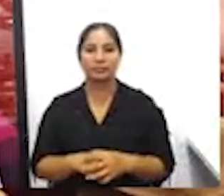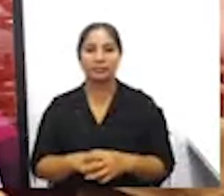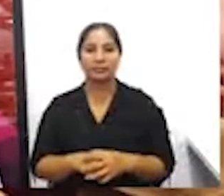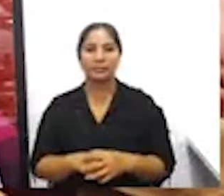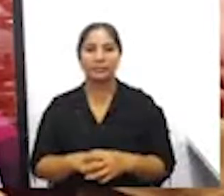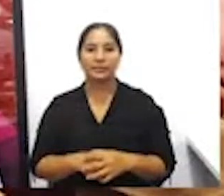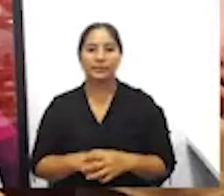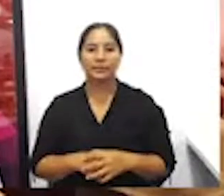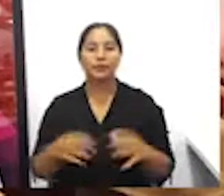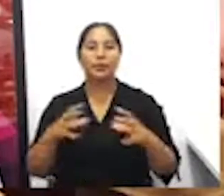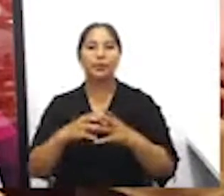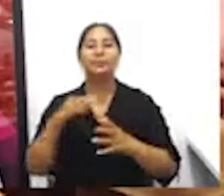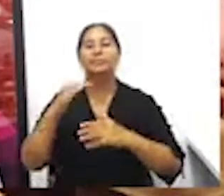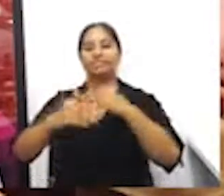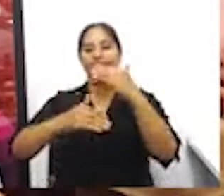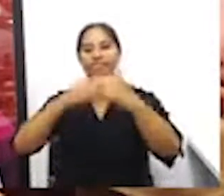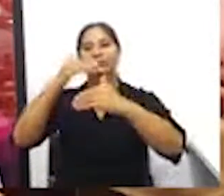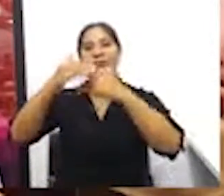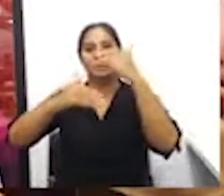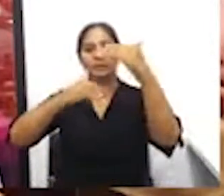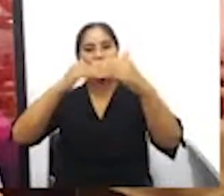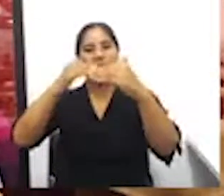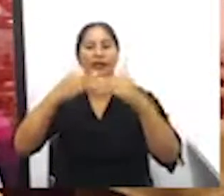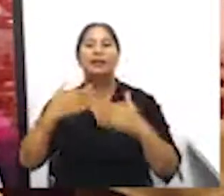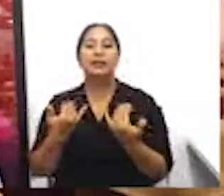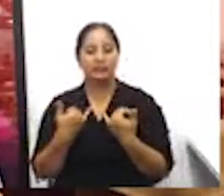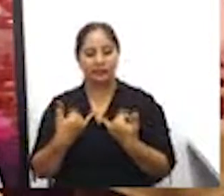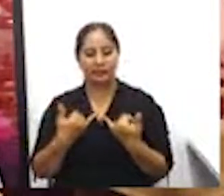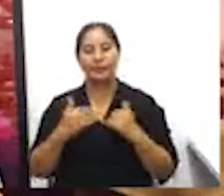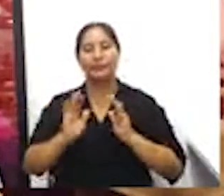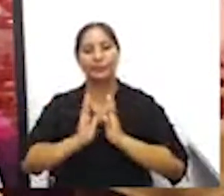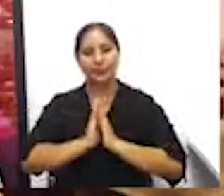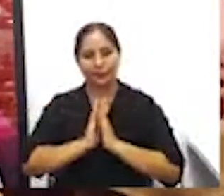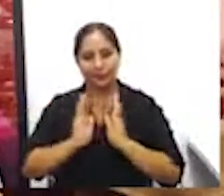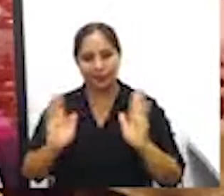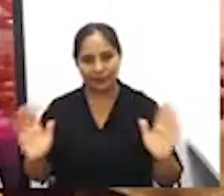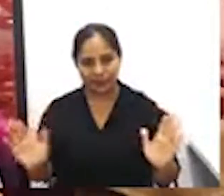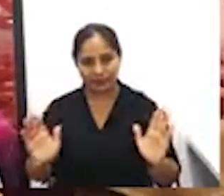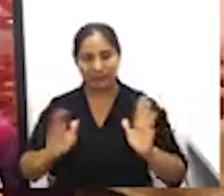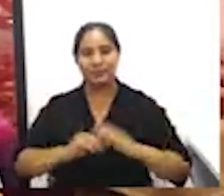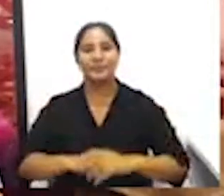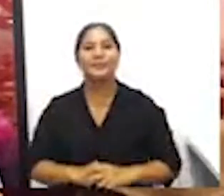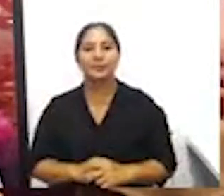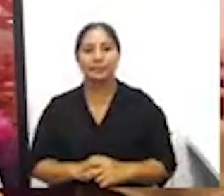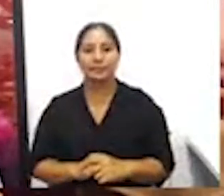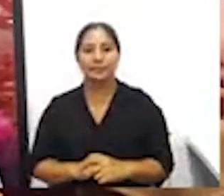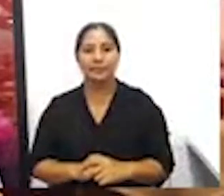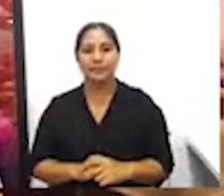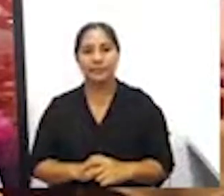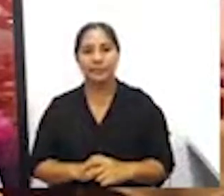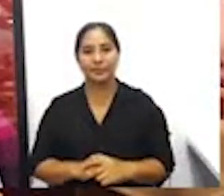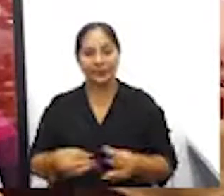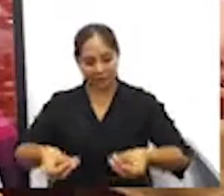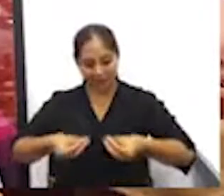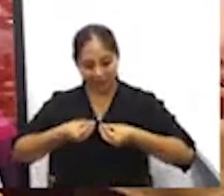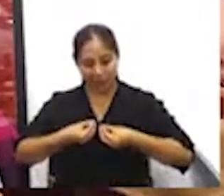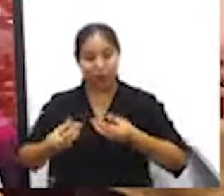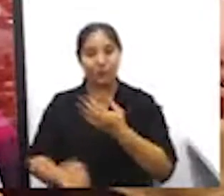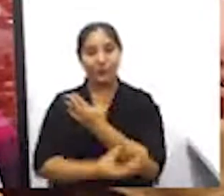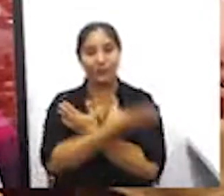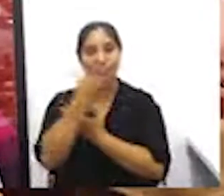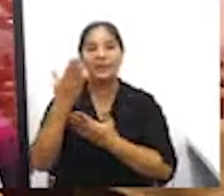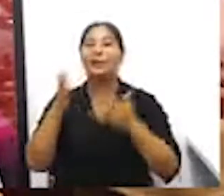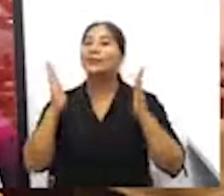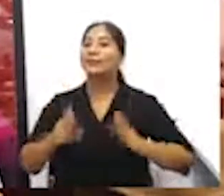State Department to give us the opportunity for the Lao youth to go have discover friendship with